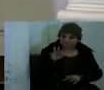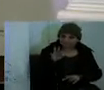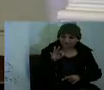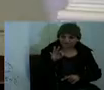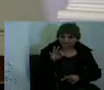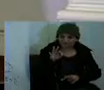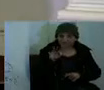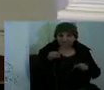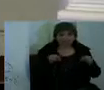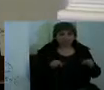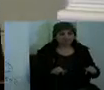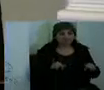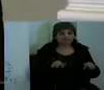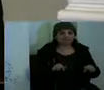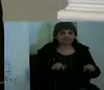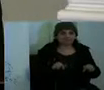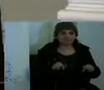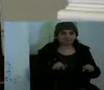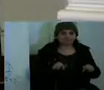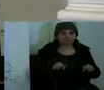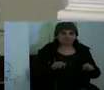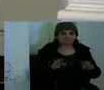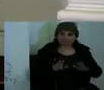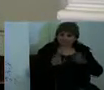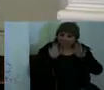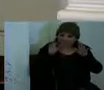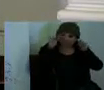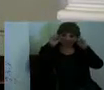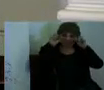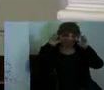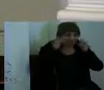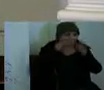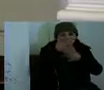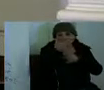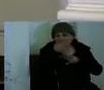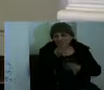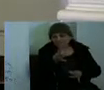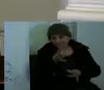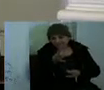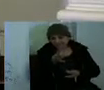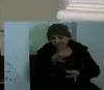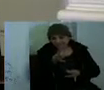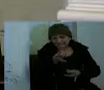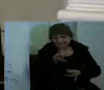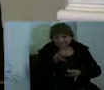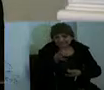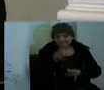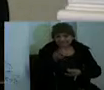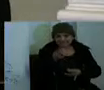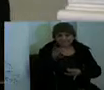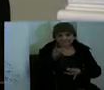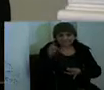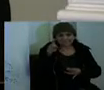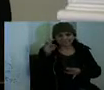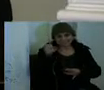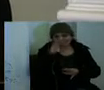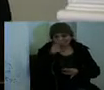of this great, amazing, interesting decade.